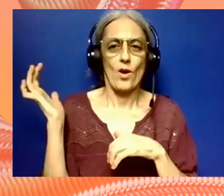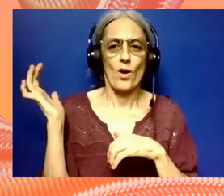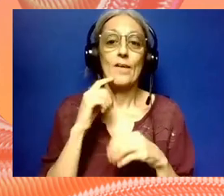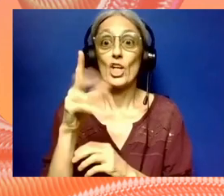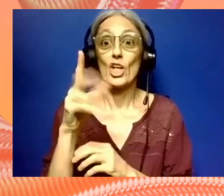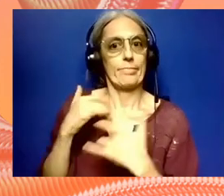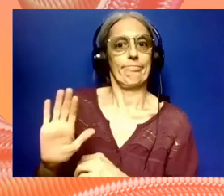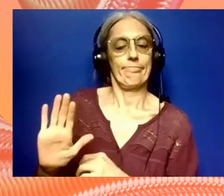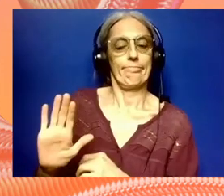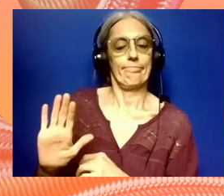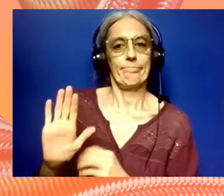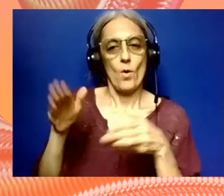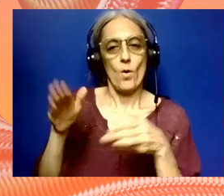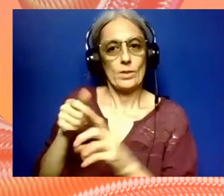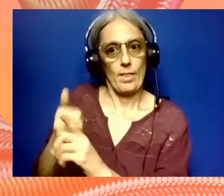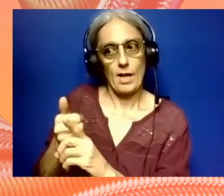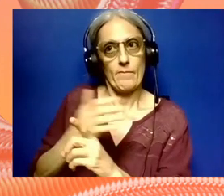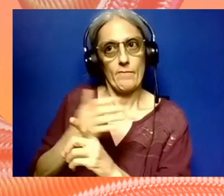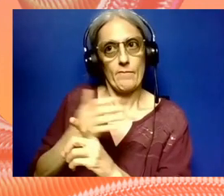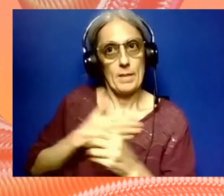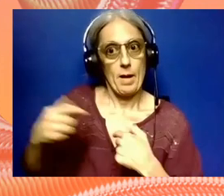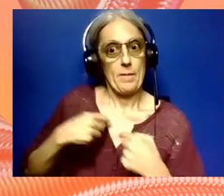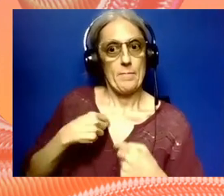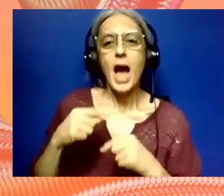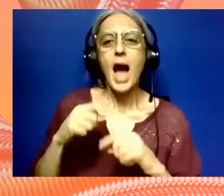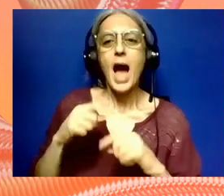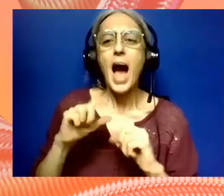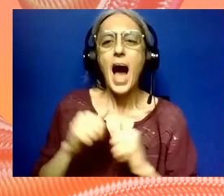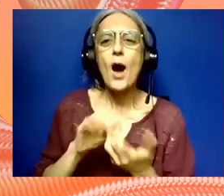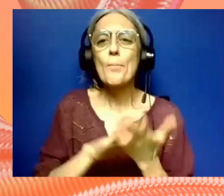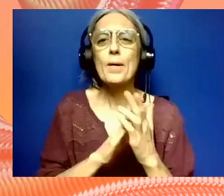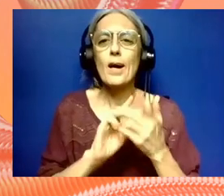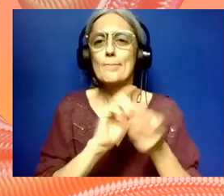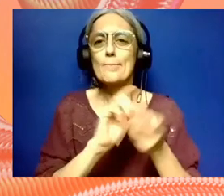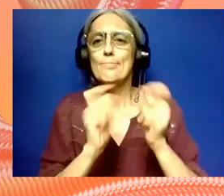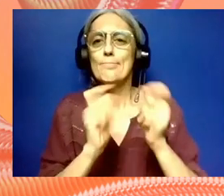Yeah. I think that the technology of astrology